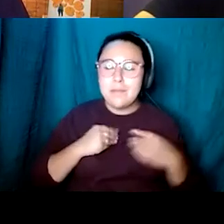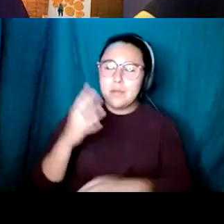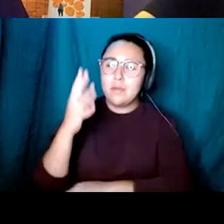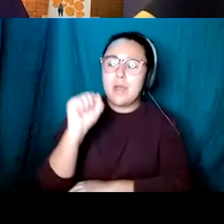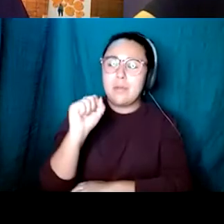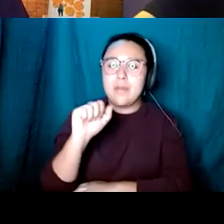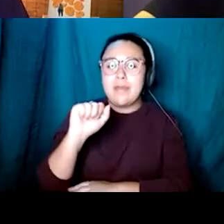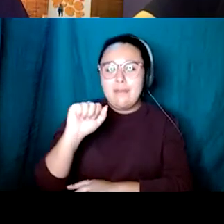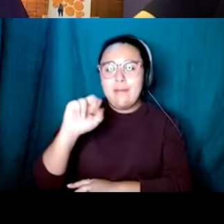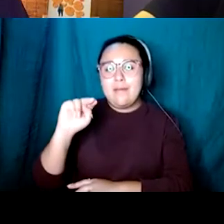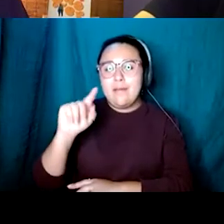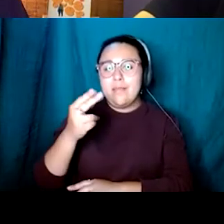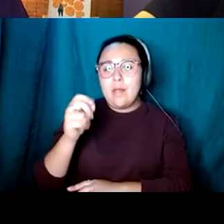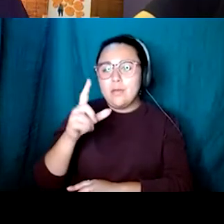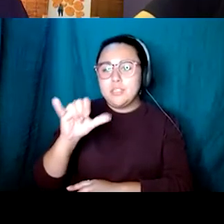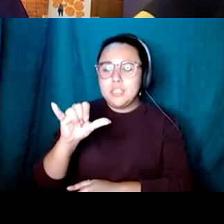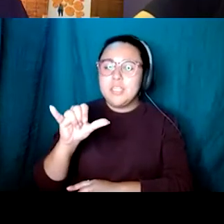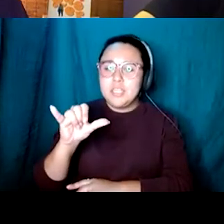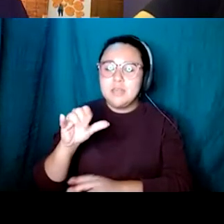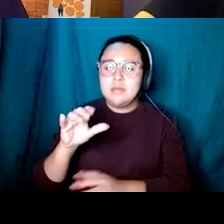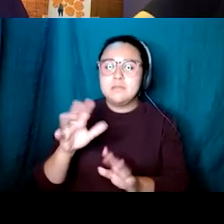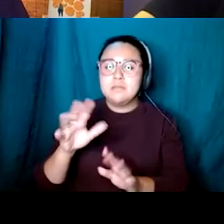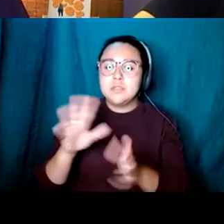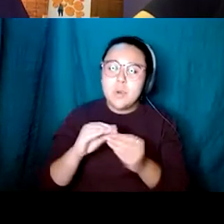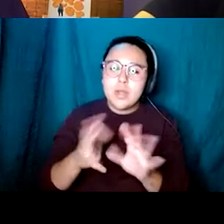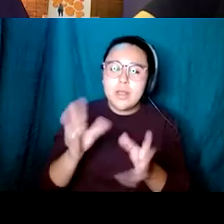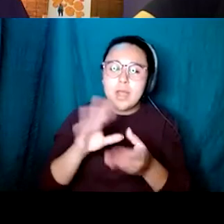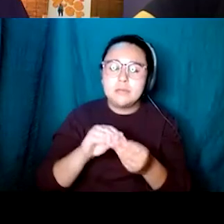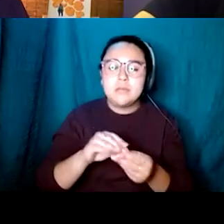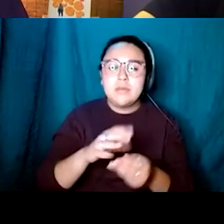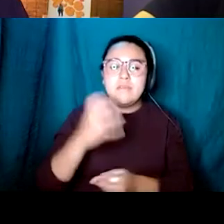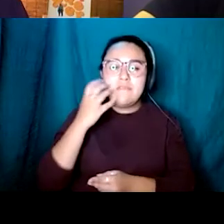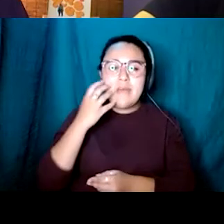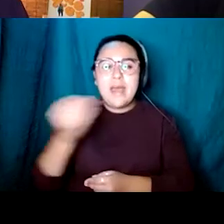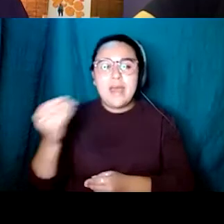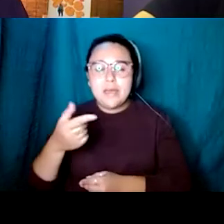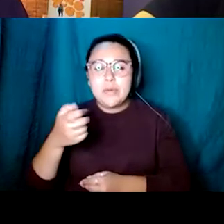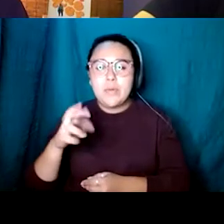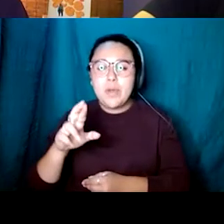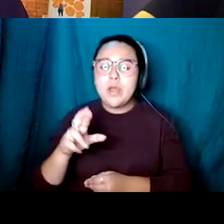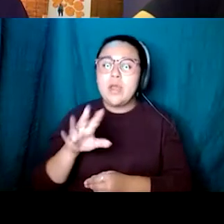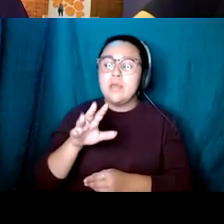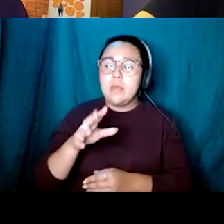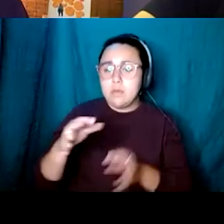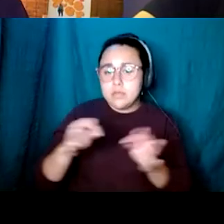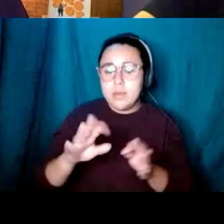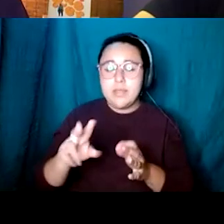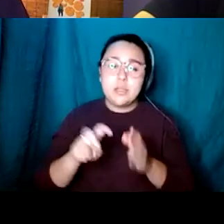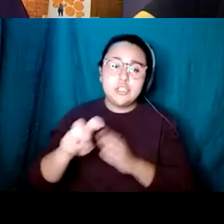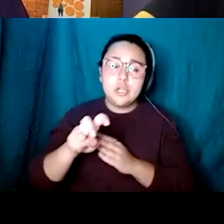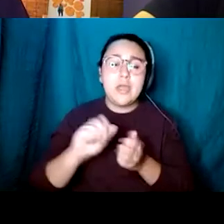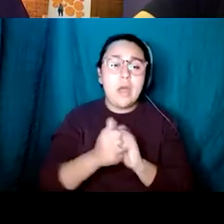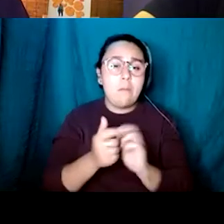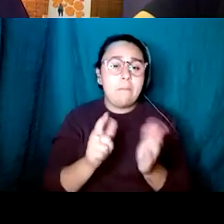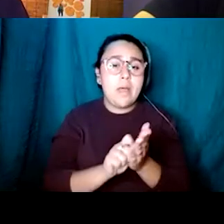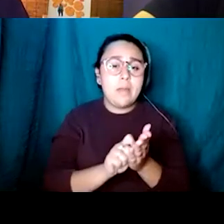Queer. And they're gonna be talking to us about their journey to getting this book published, a little bit about who they are as writers and artists before, and then reading